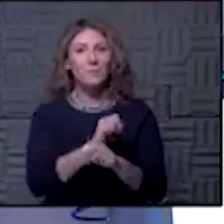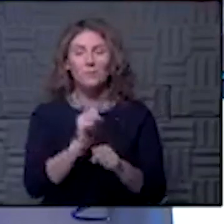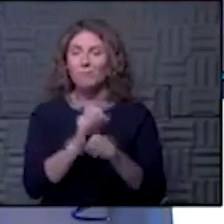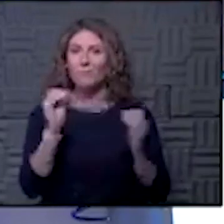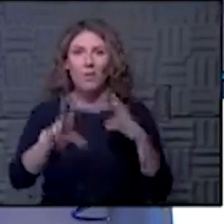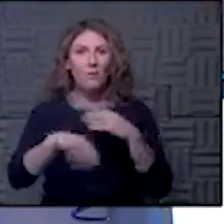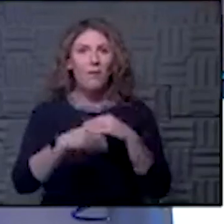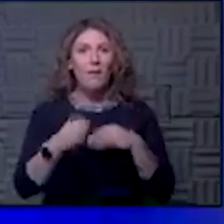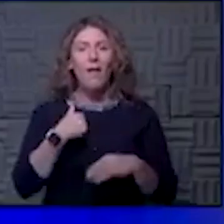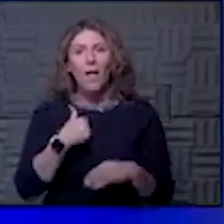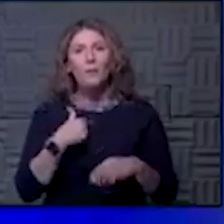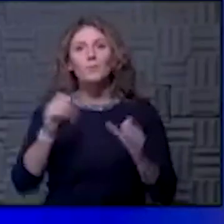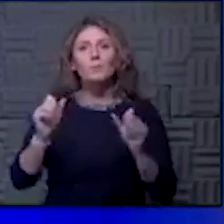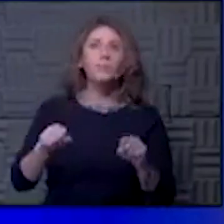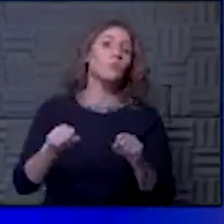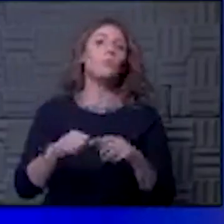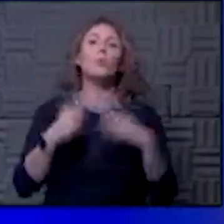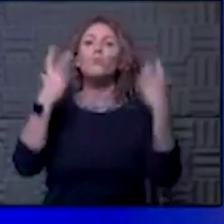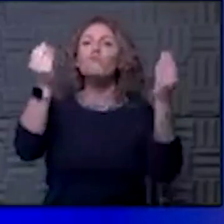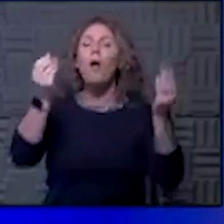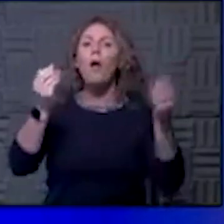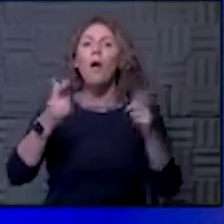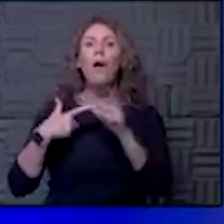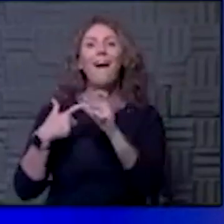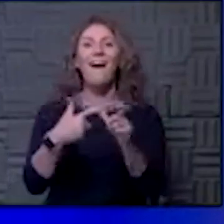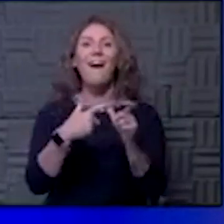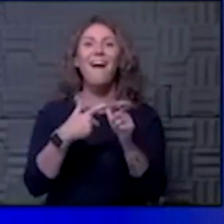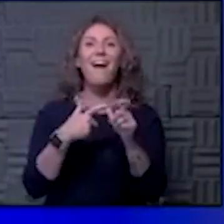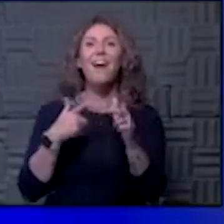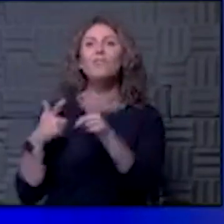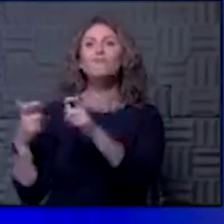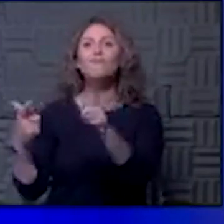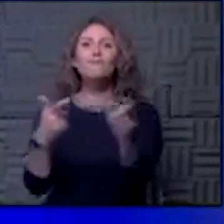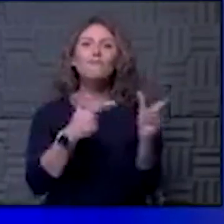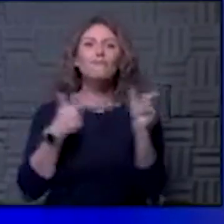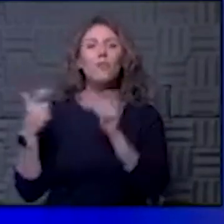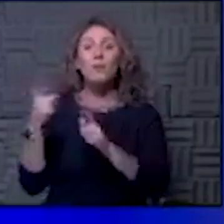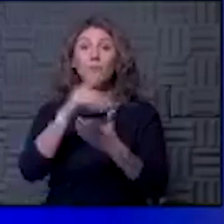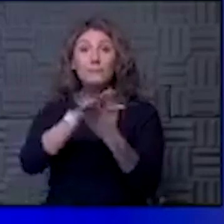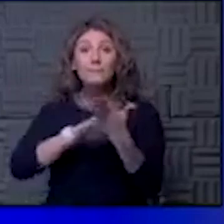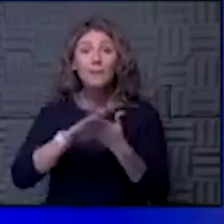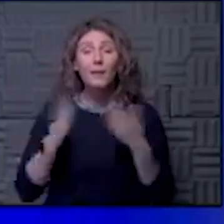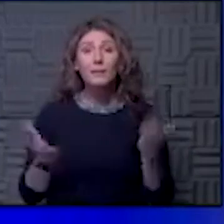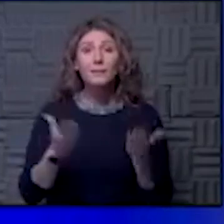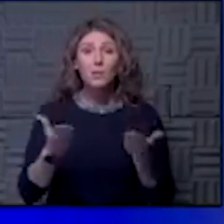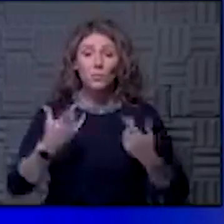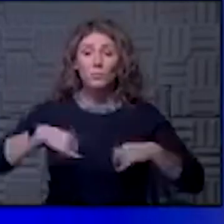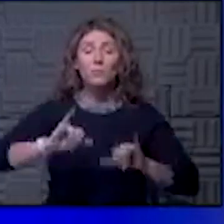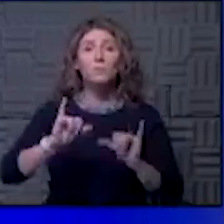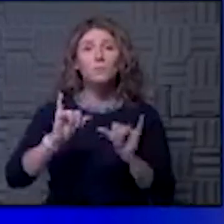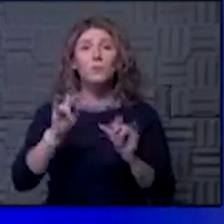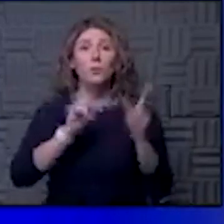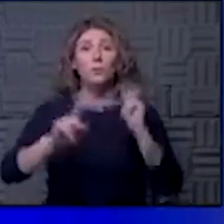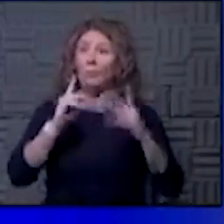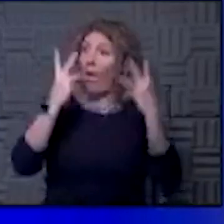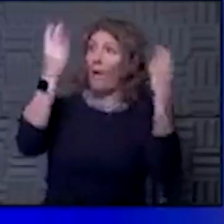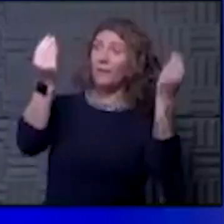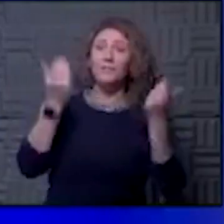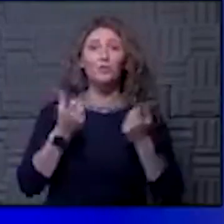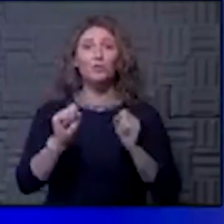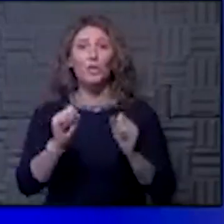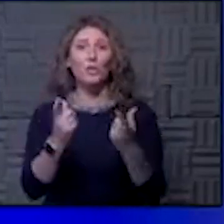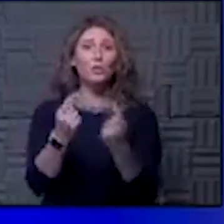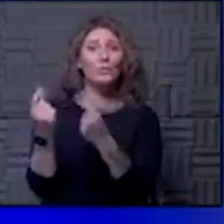that. You know, I was able to go out, get out and run on Friday. It was really nice here. There were still people who were outside and trying to do